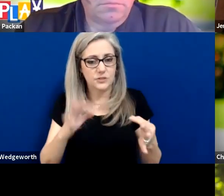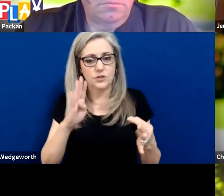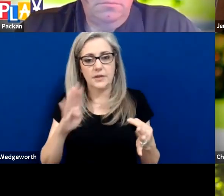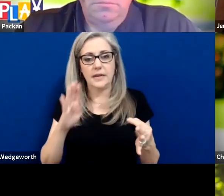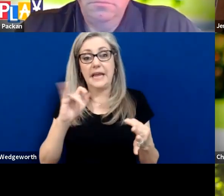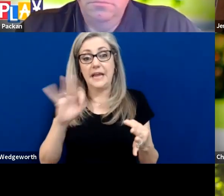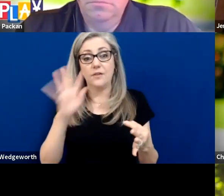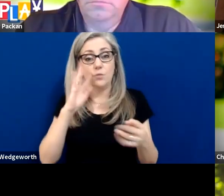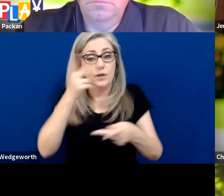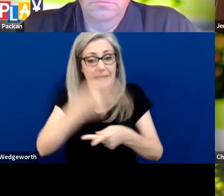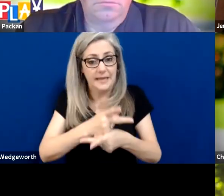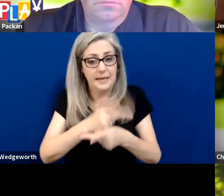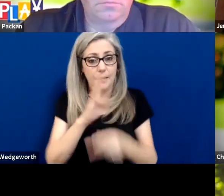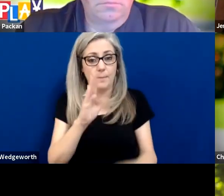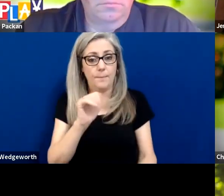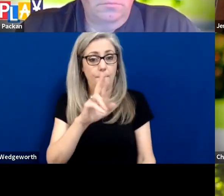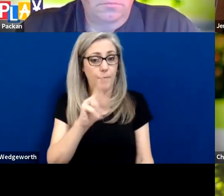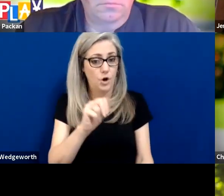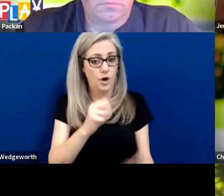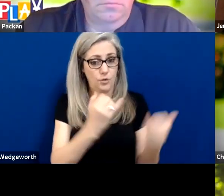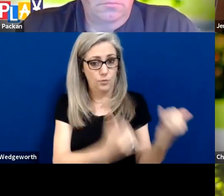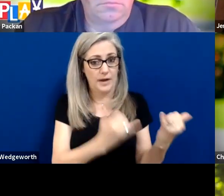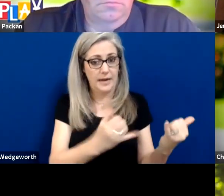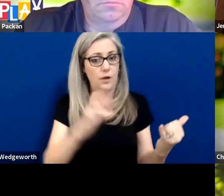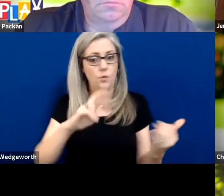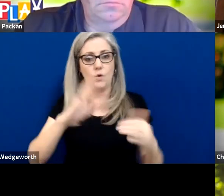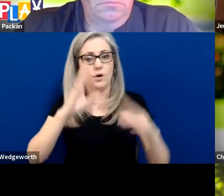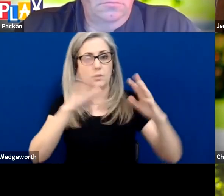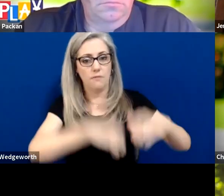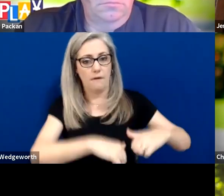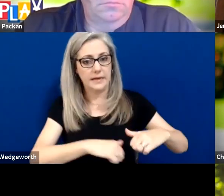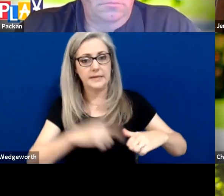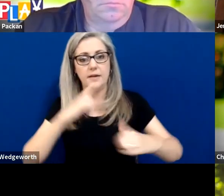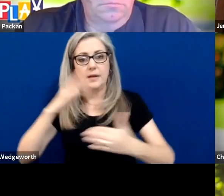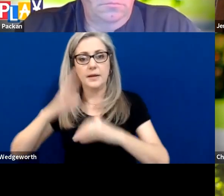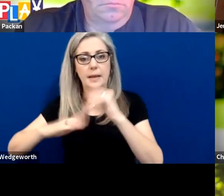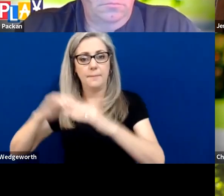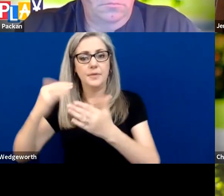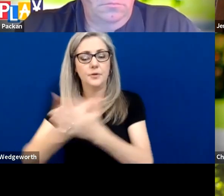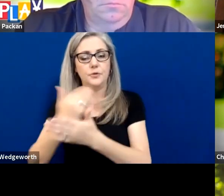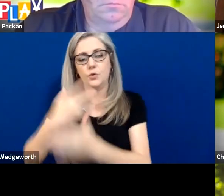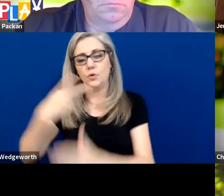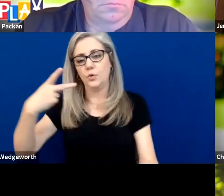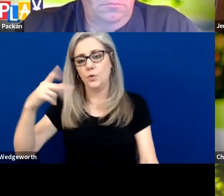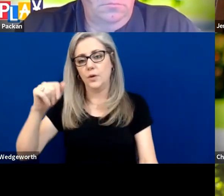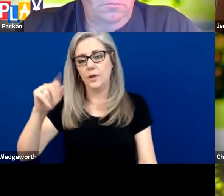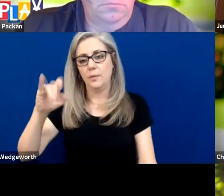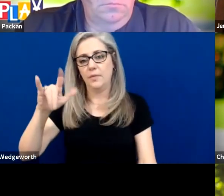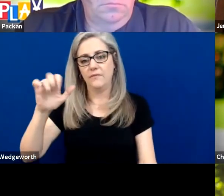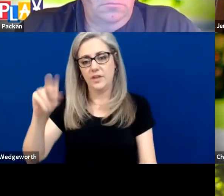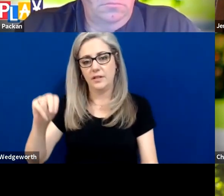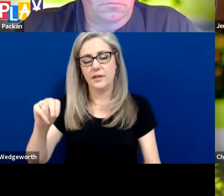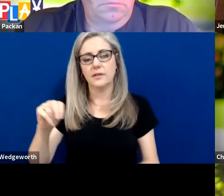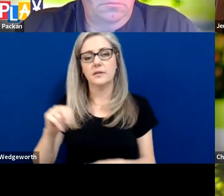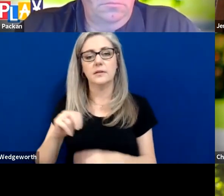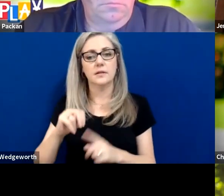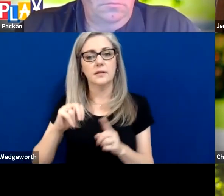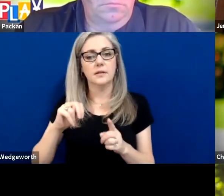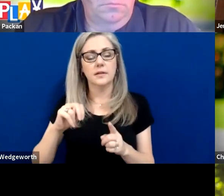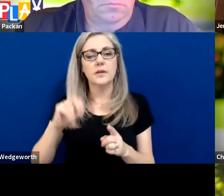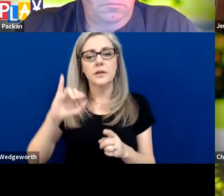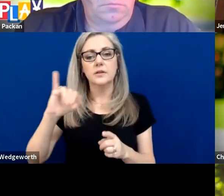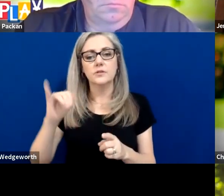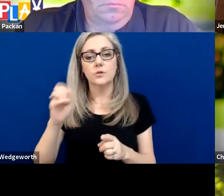built. We did look at the cost difference, and Jeremy, if you want to help me, it was almost the same.